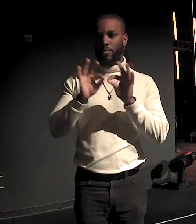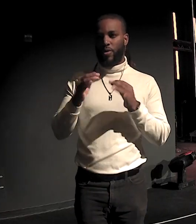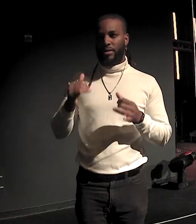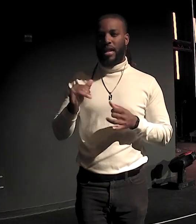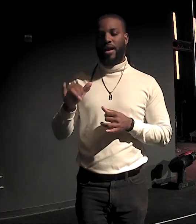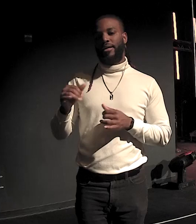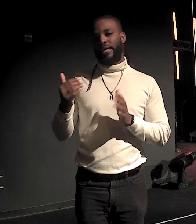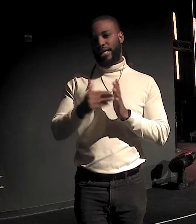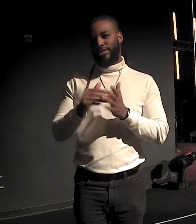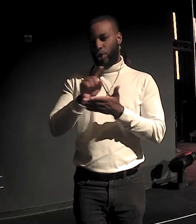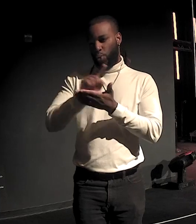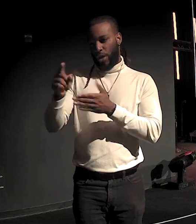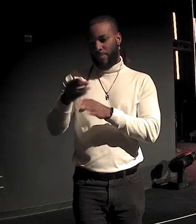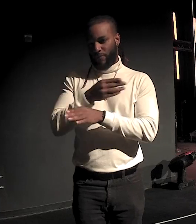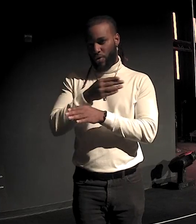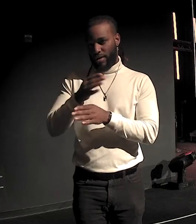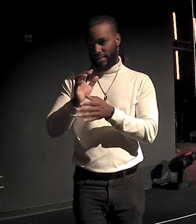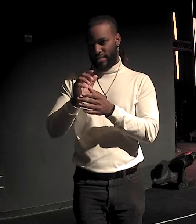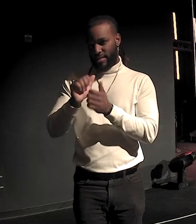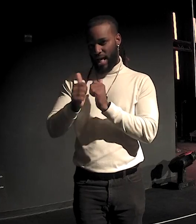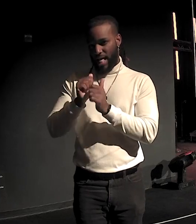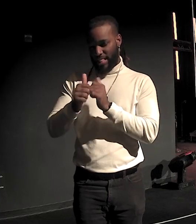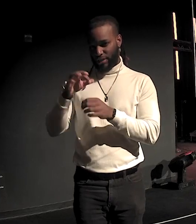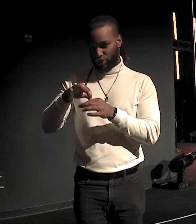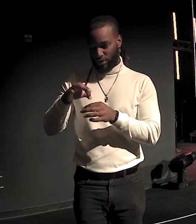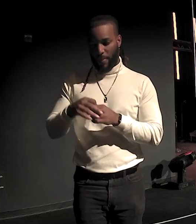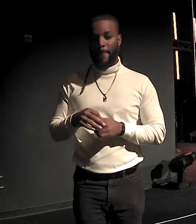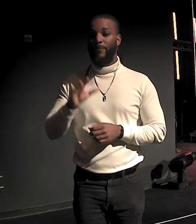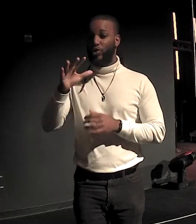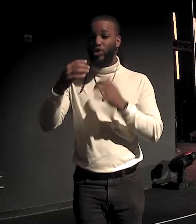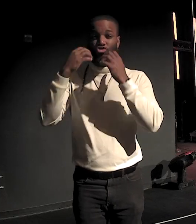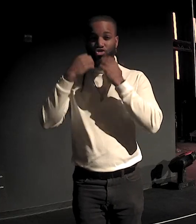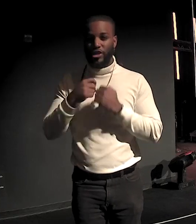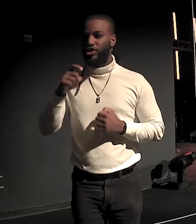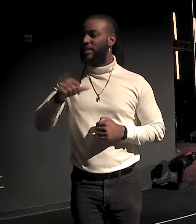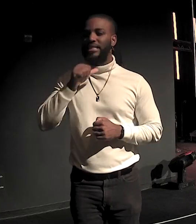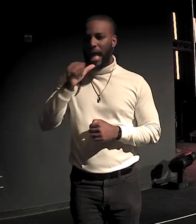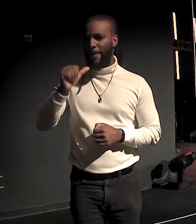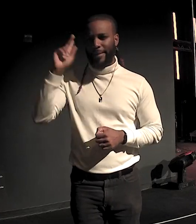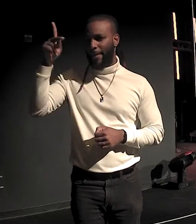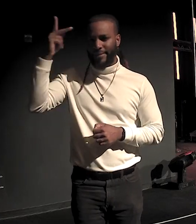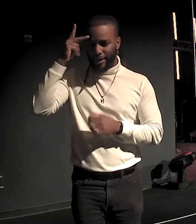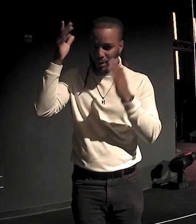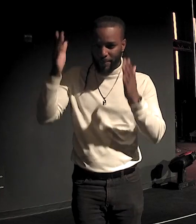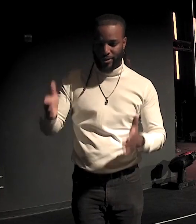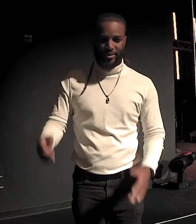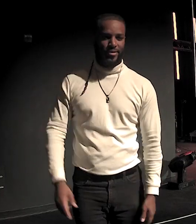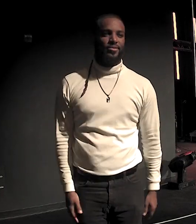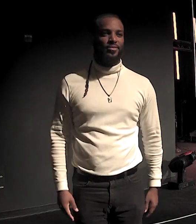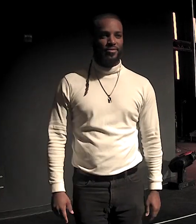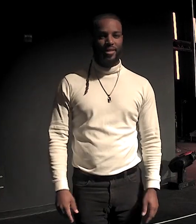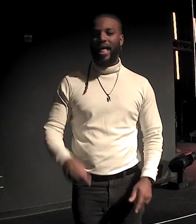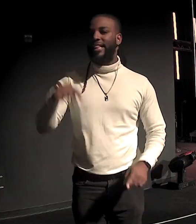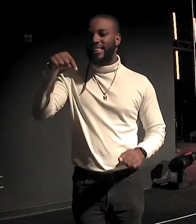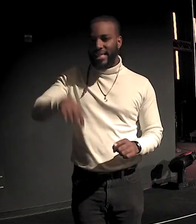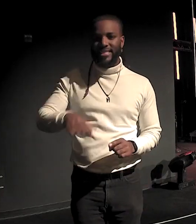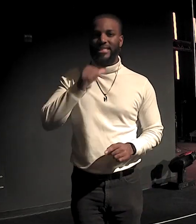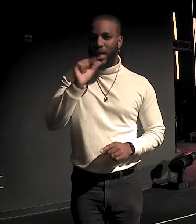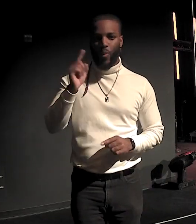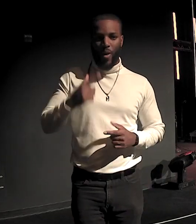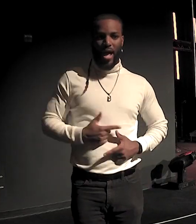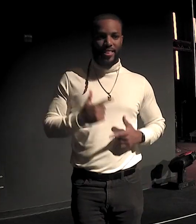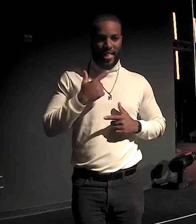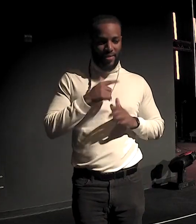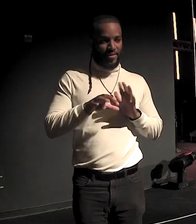we're like a week and a half before the election. Your treasure should not be a candidate, okay? This is not where life